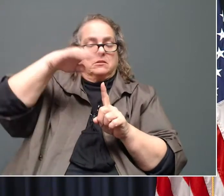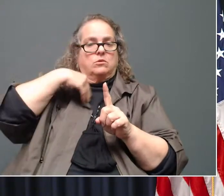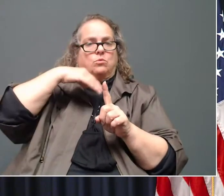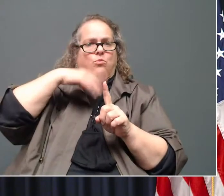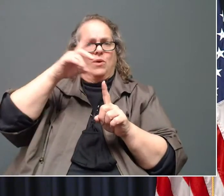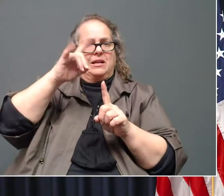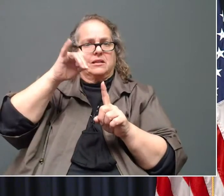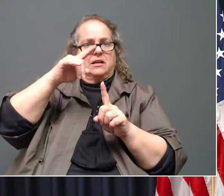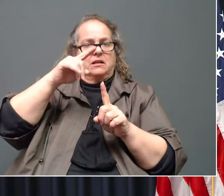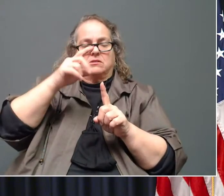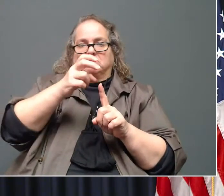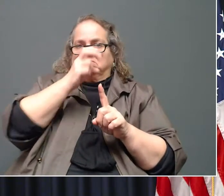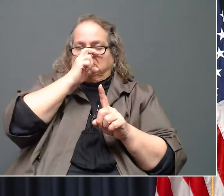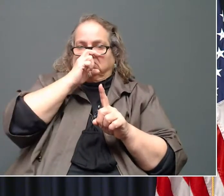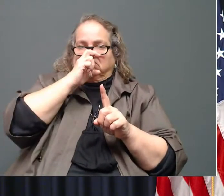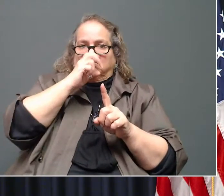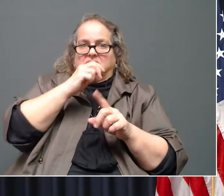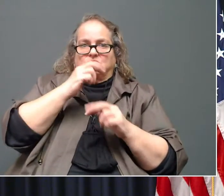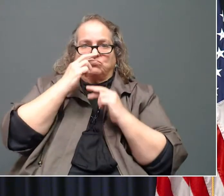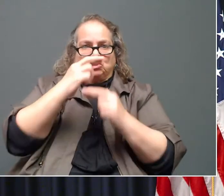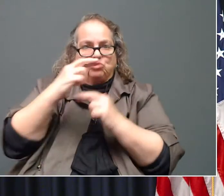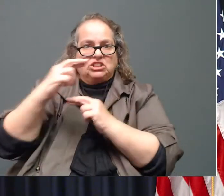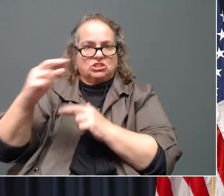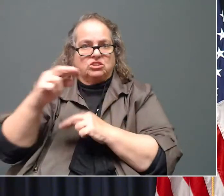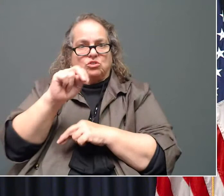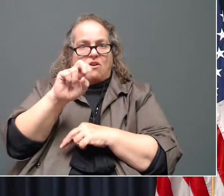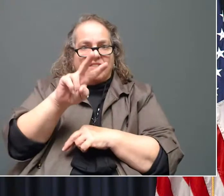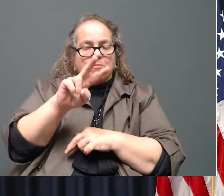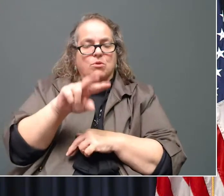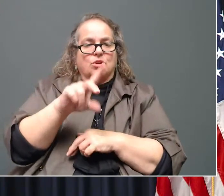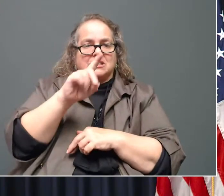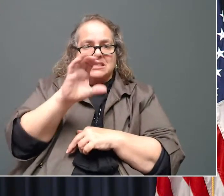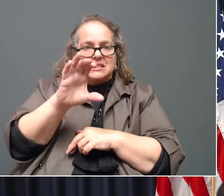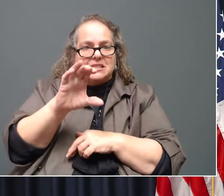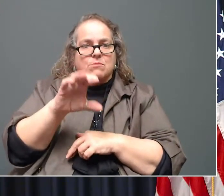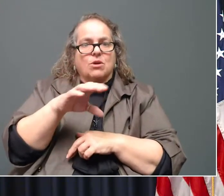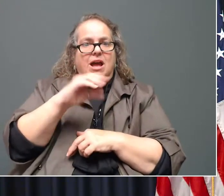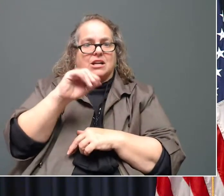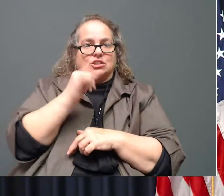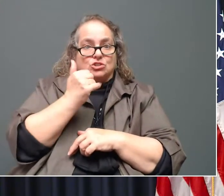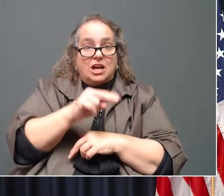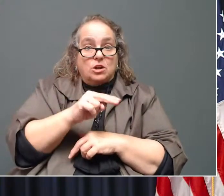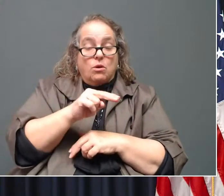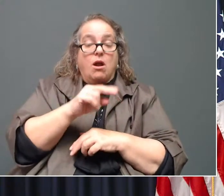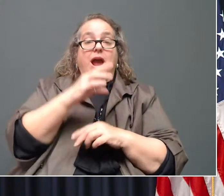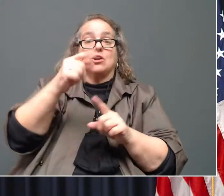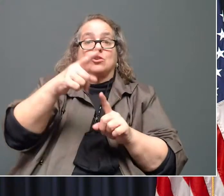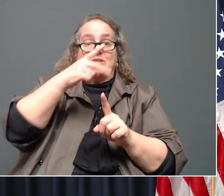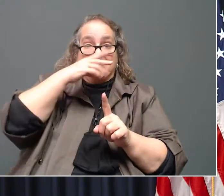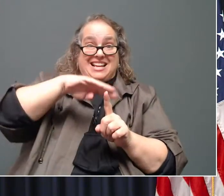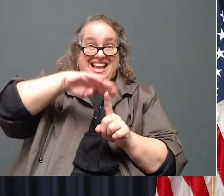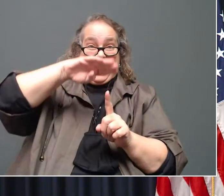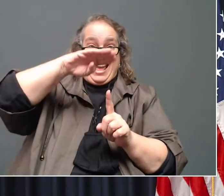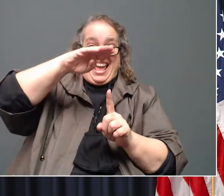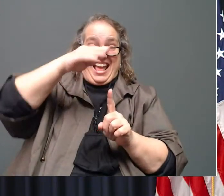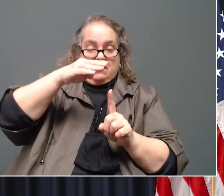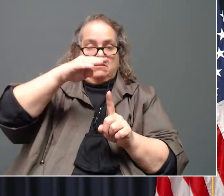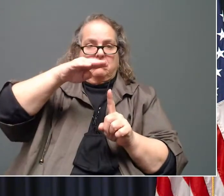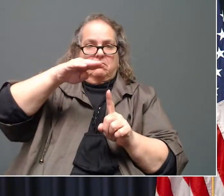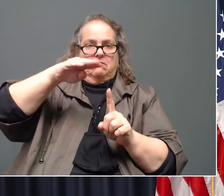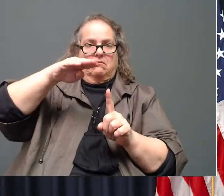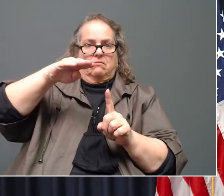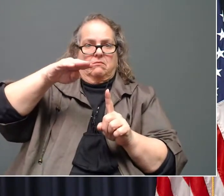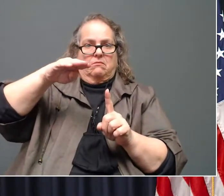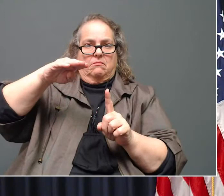tough steps we took November through December, then even to January. And so if you're just going to have a big peak